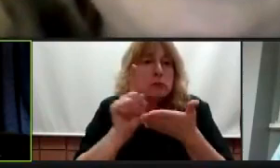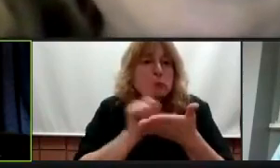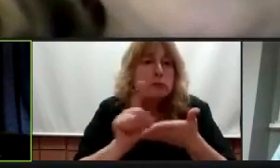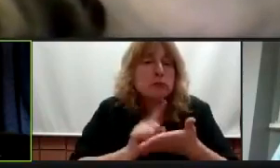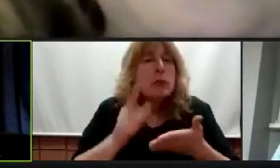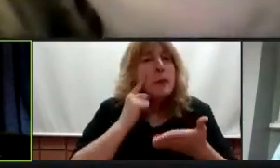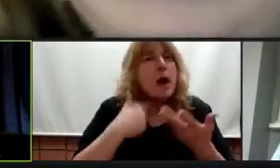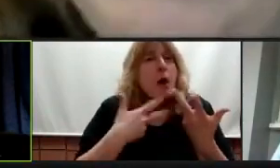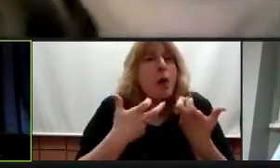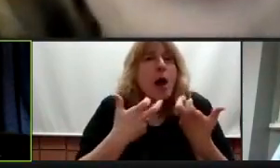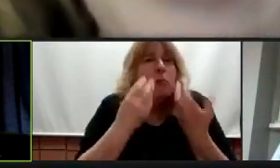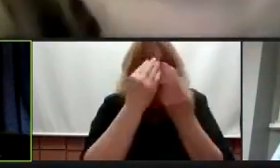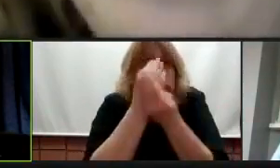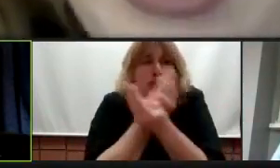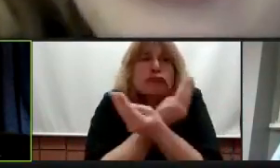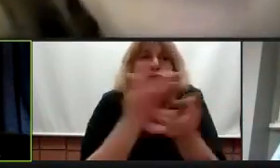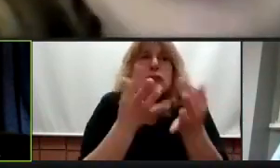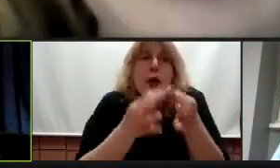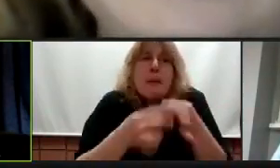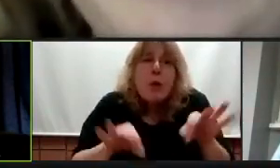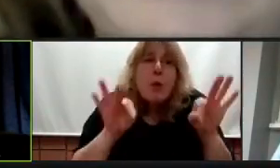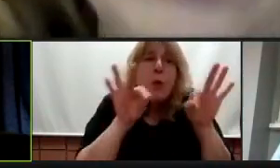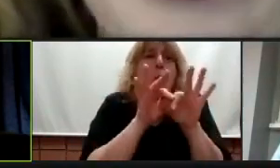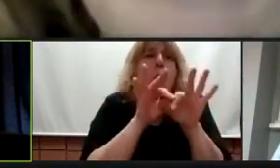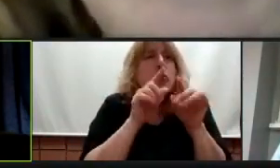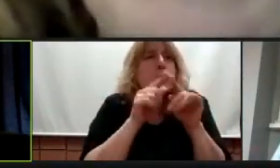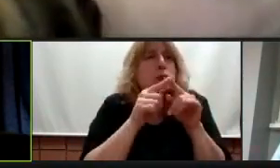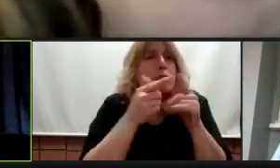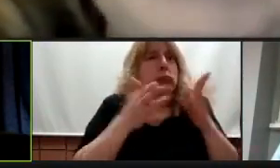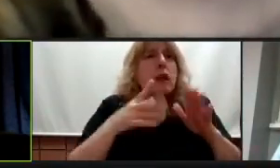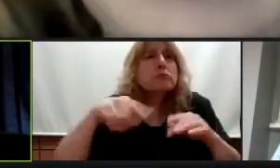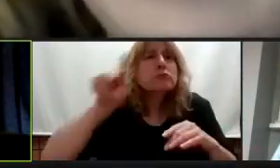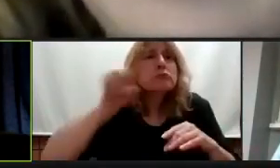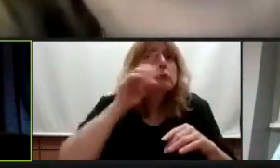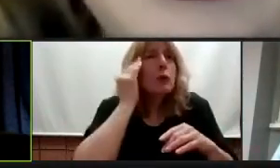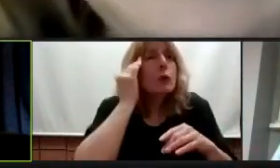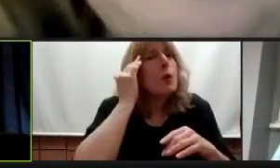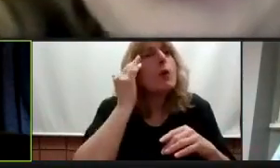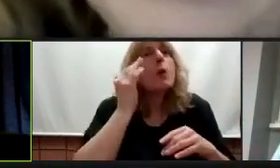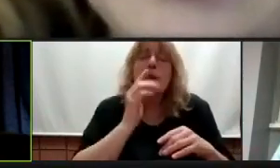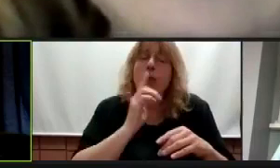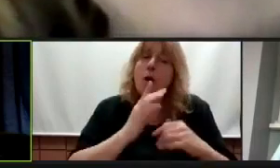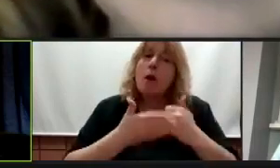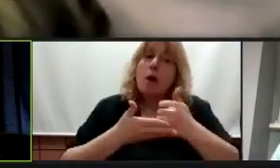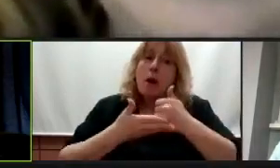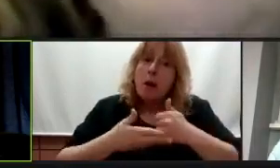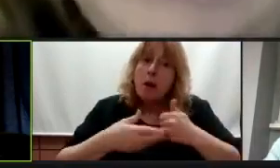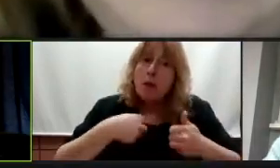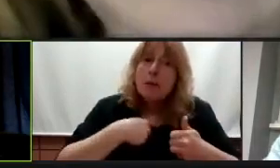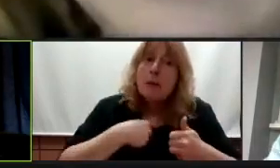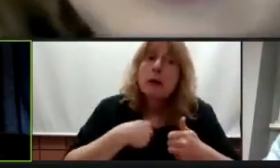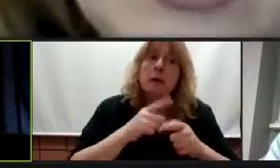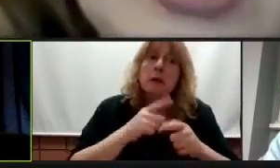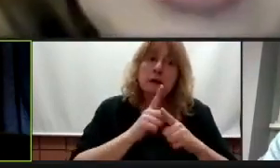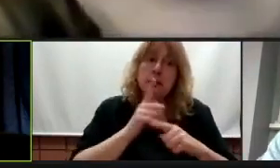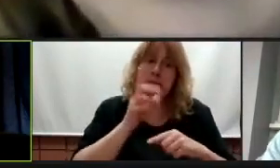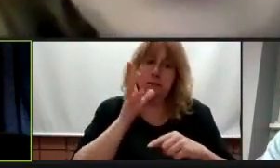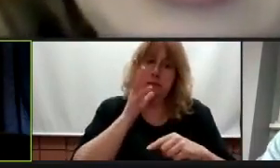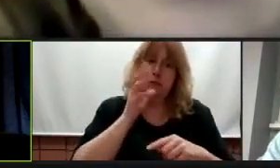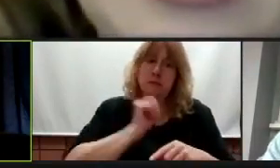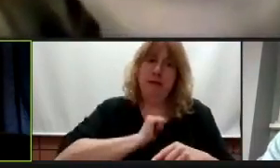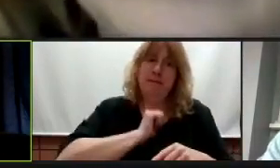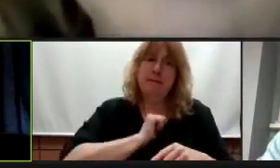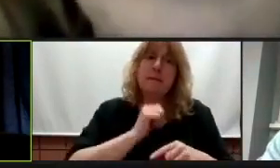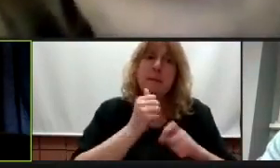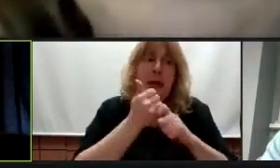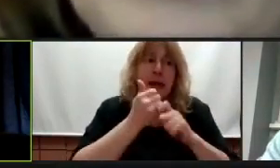information to people on the ground. It has been so helpful for me as a parent in making